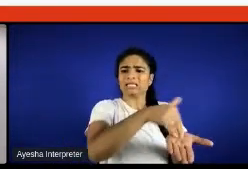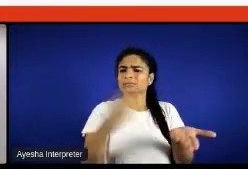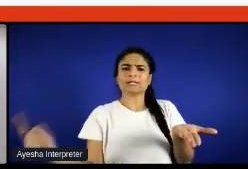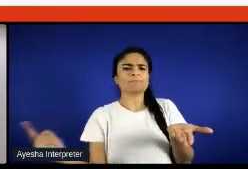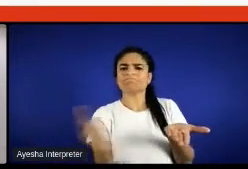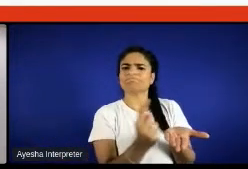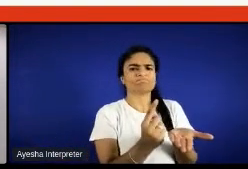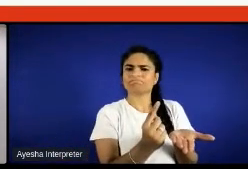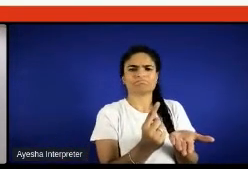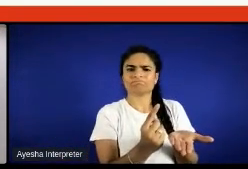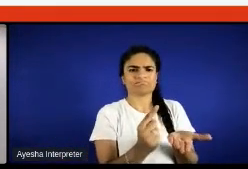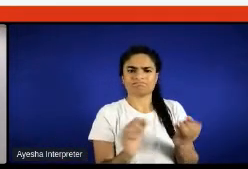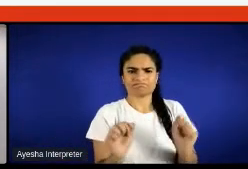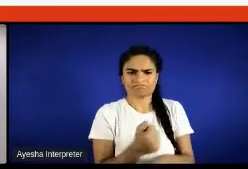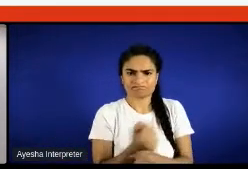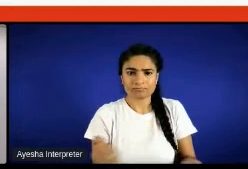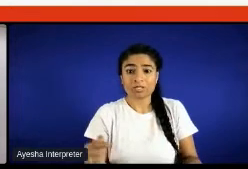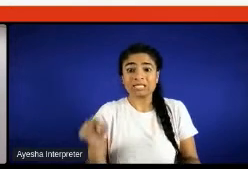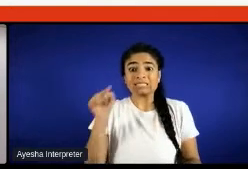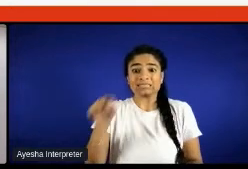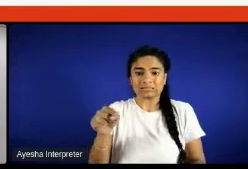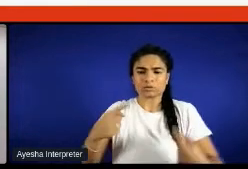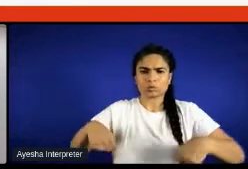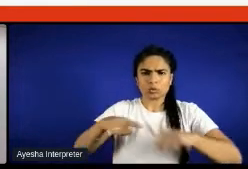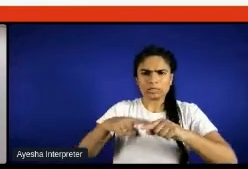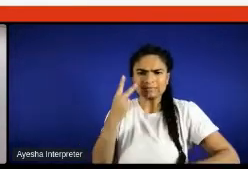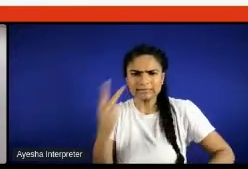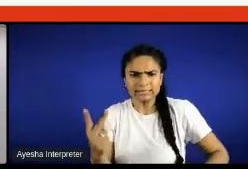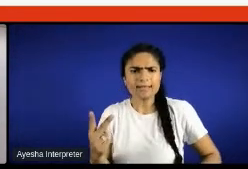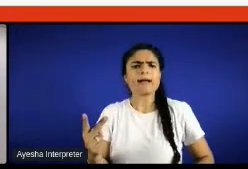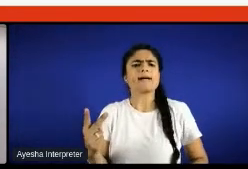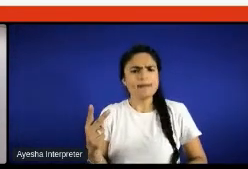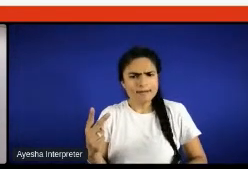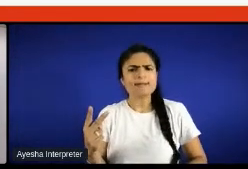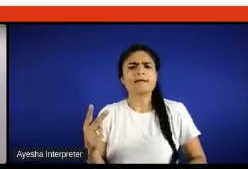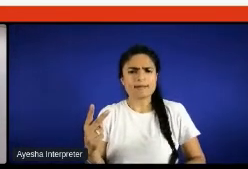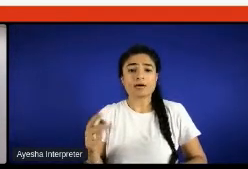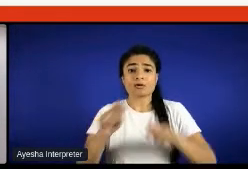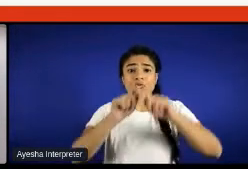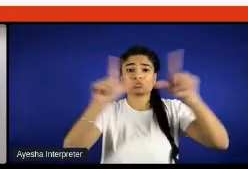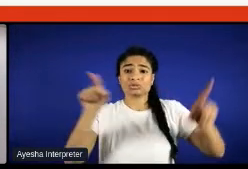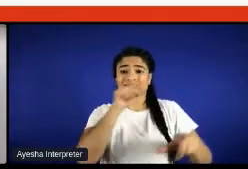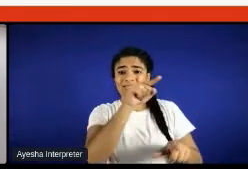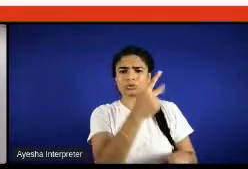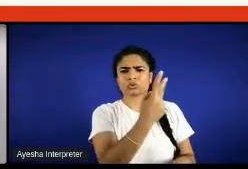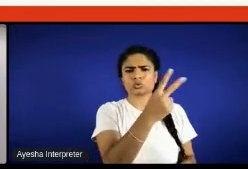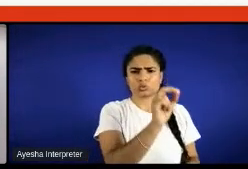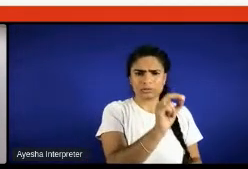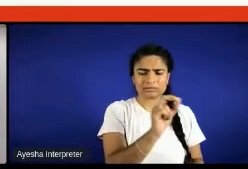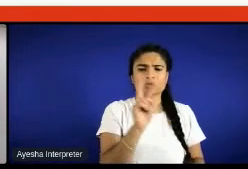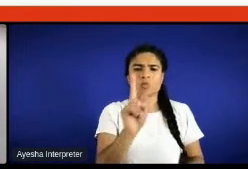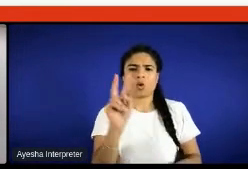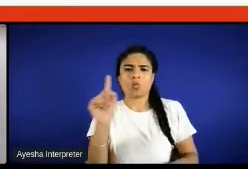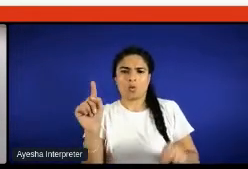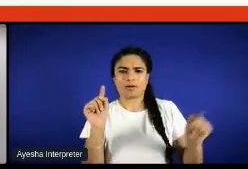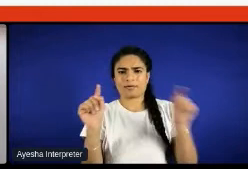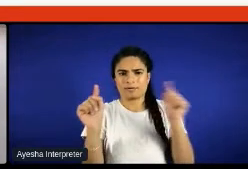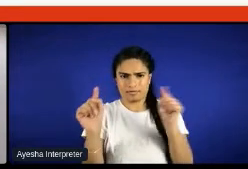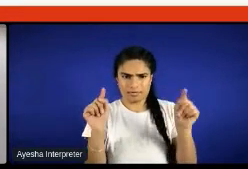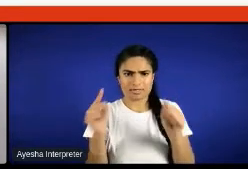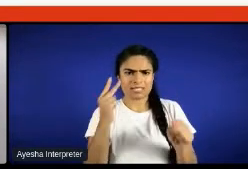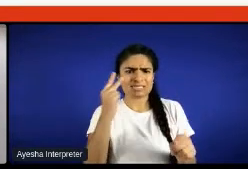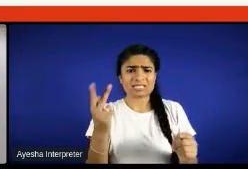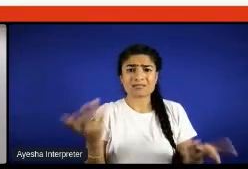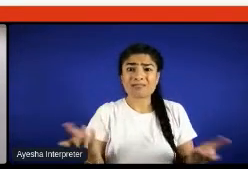on the screen, that in 20 and 21, we had only 30 feedback. But within the